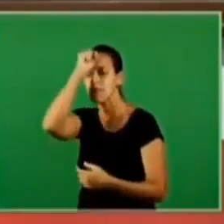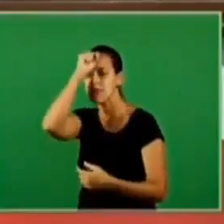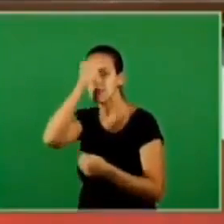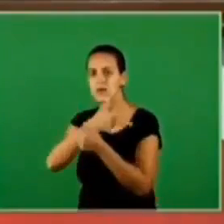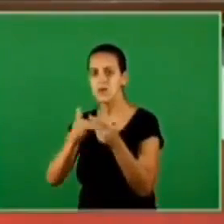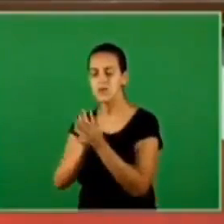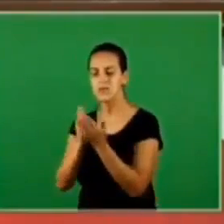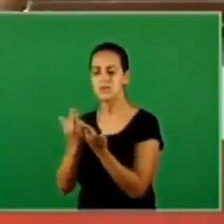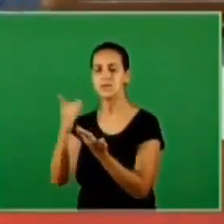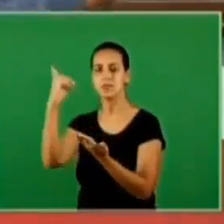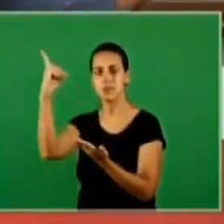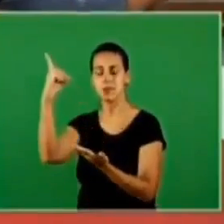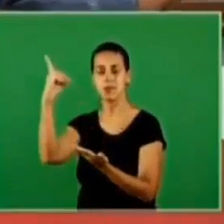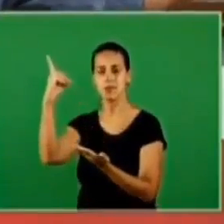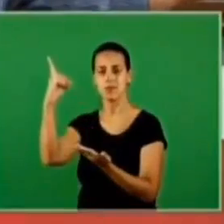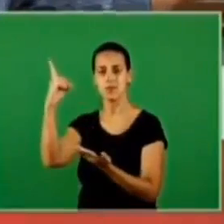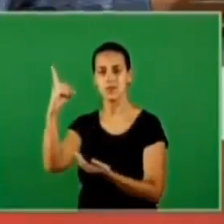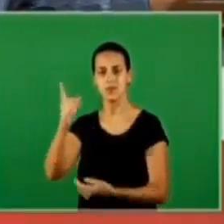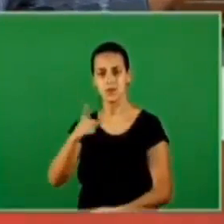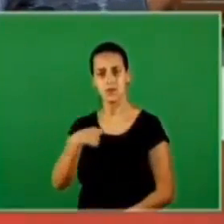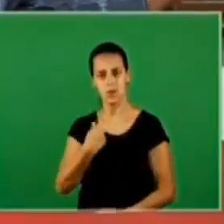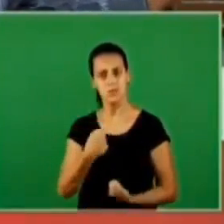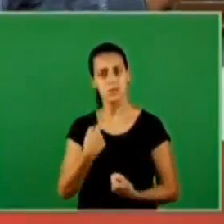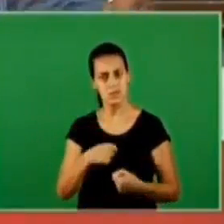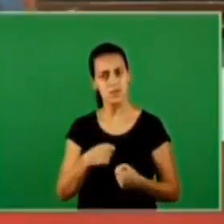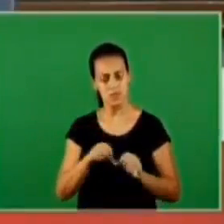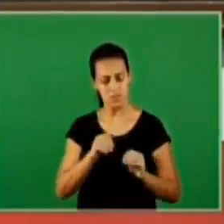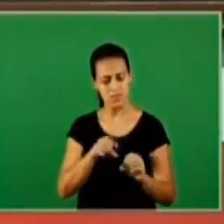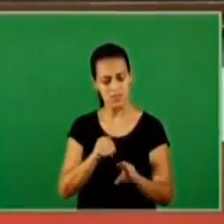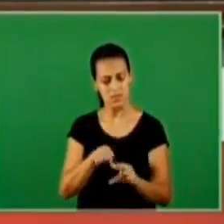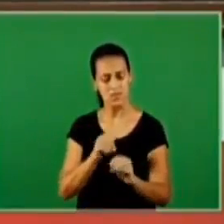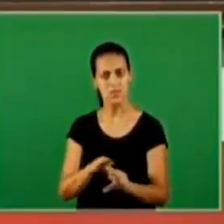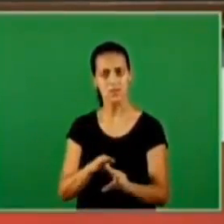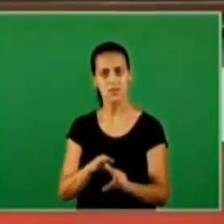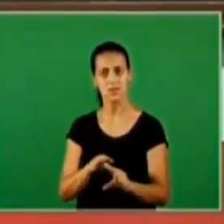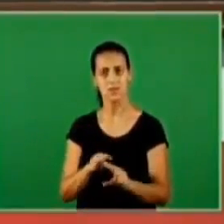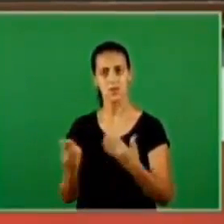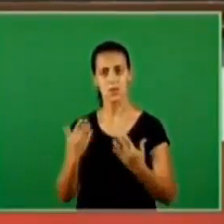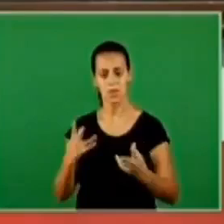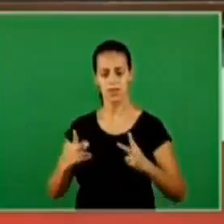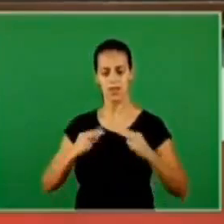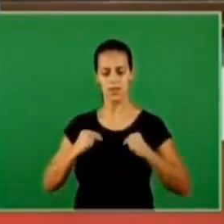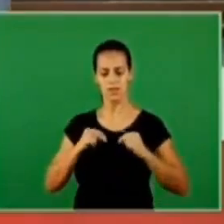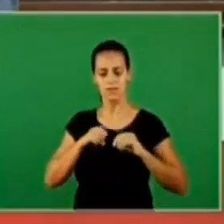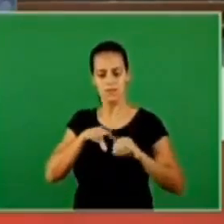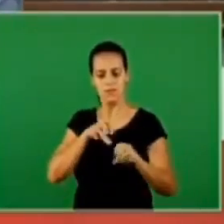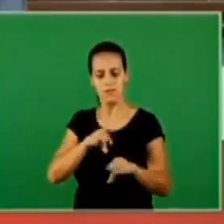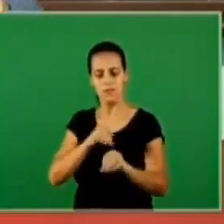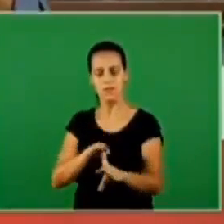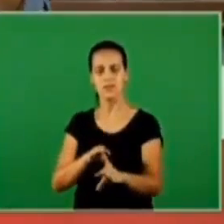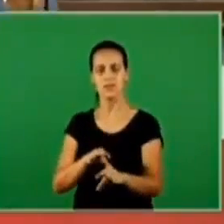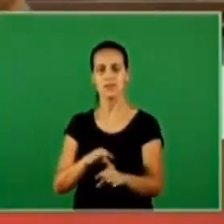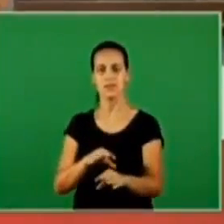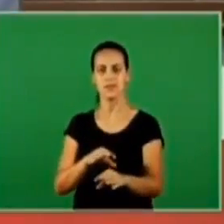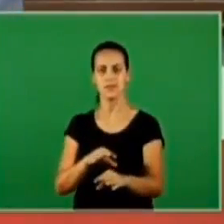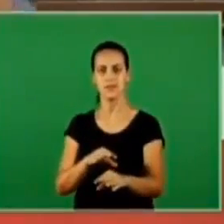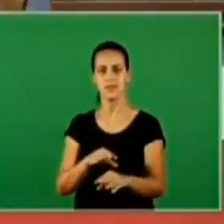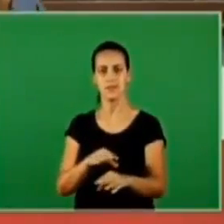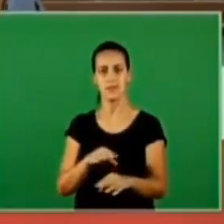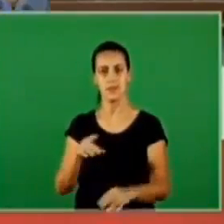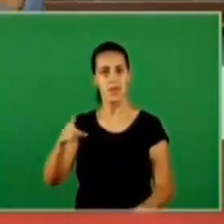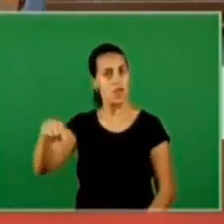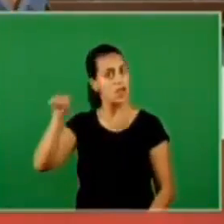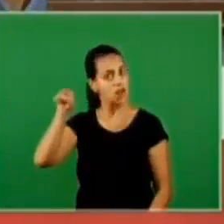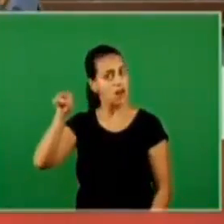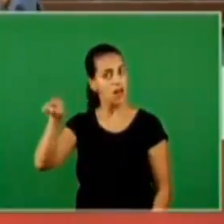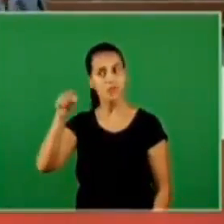know of what is going on. And we need to give a legacy to them. Everything that is